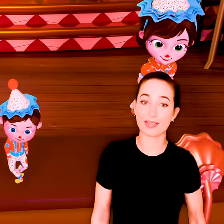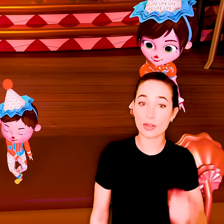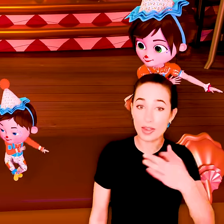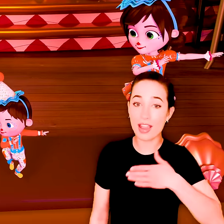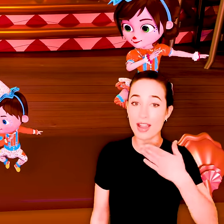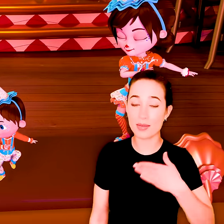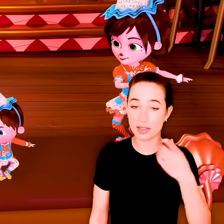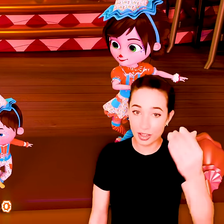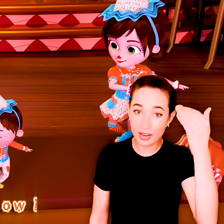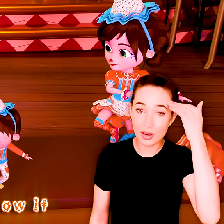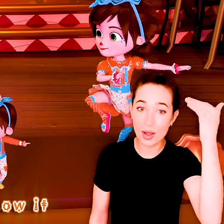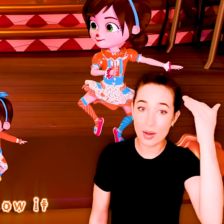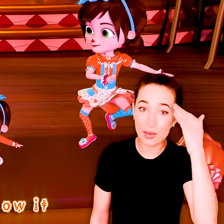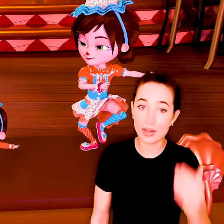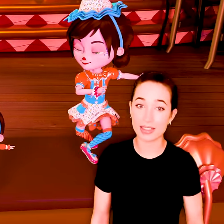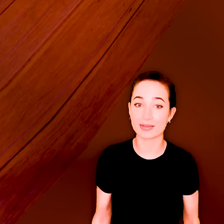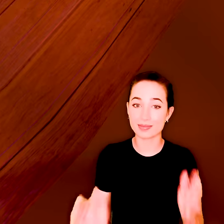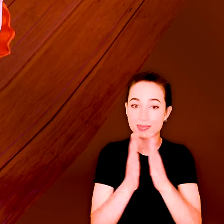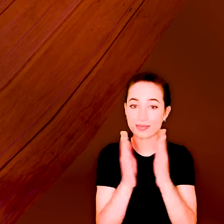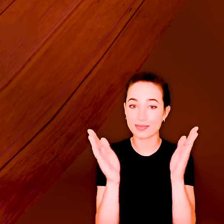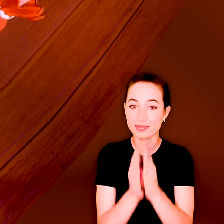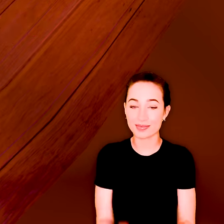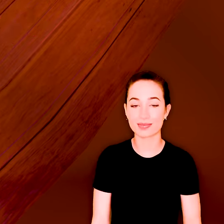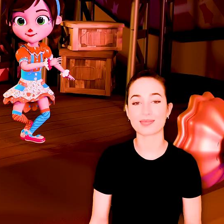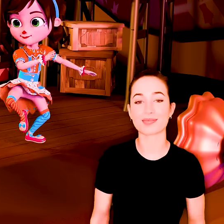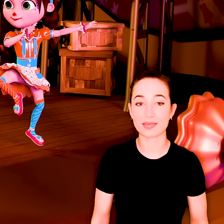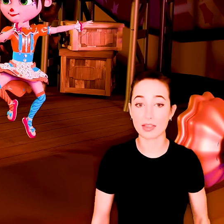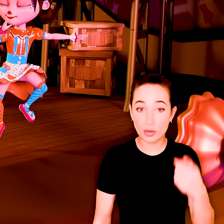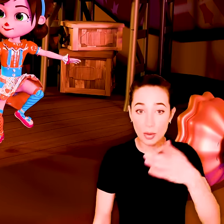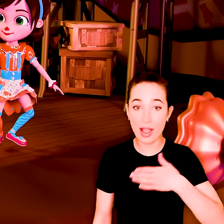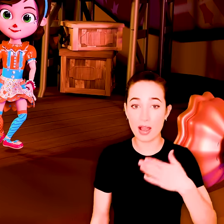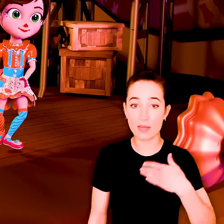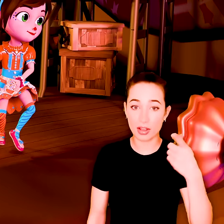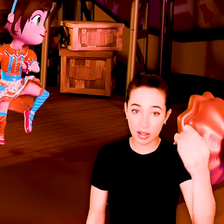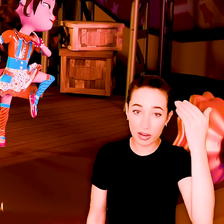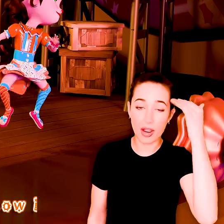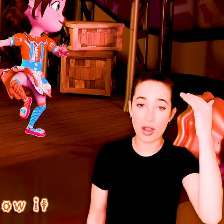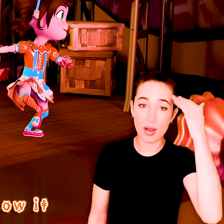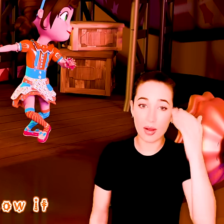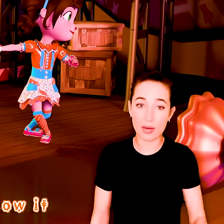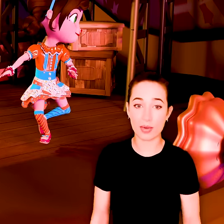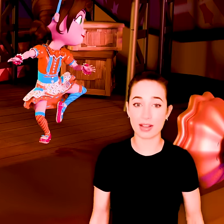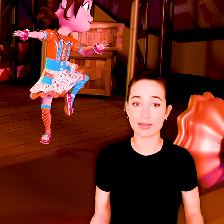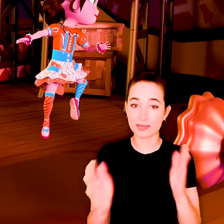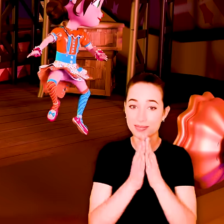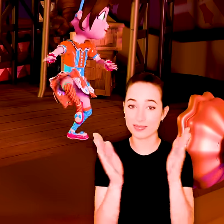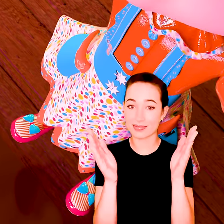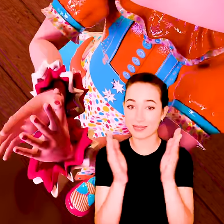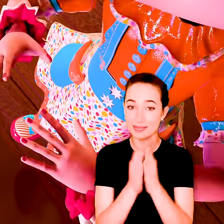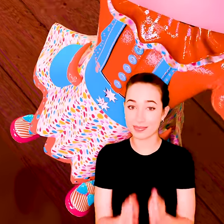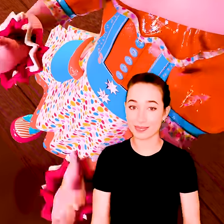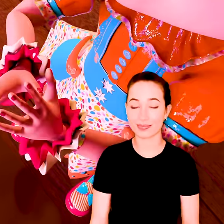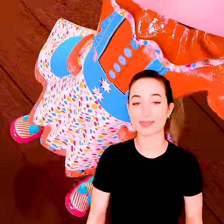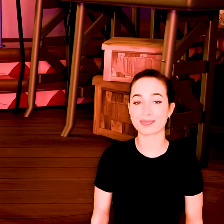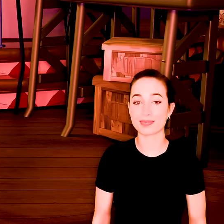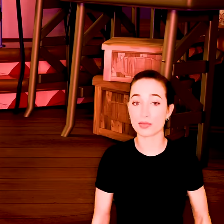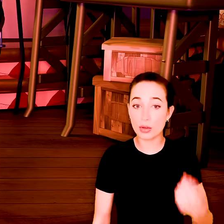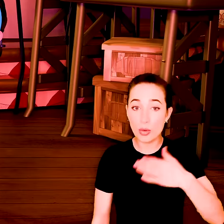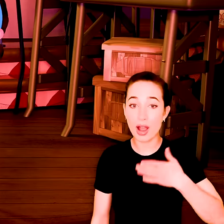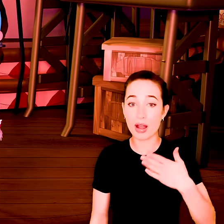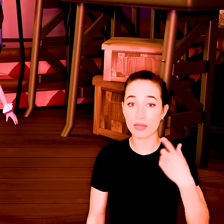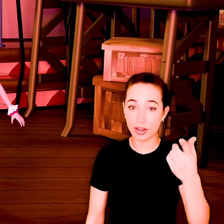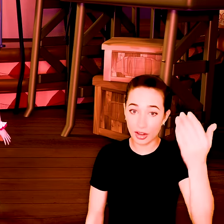if you're happy and you know it clap your hands if you're happy and you know it clap your hand